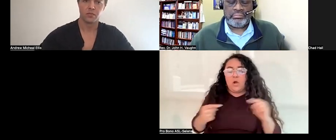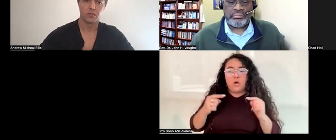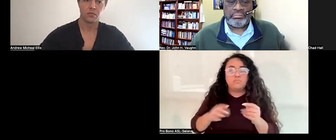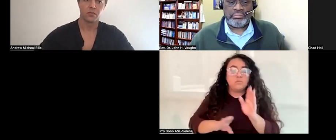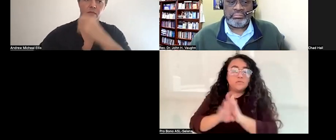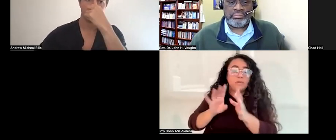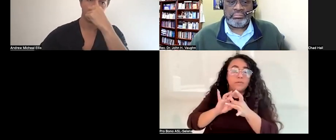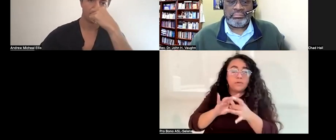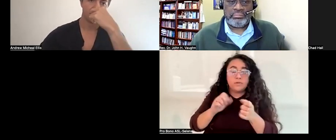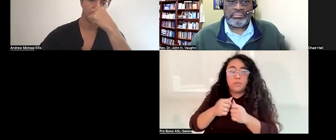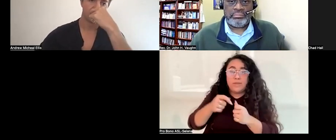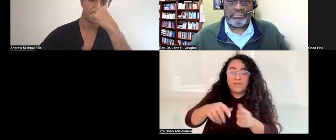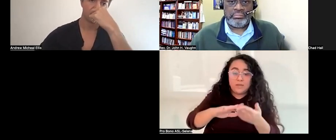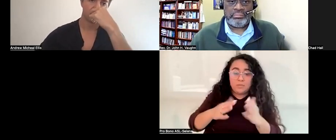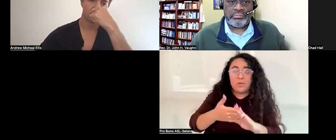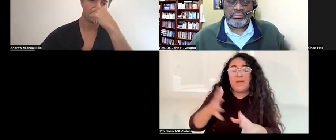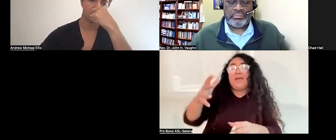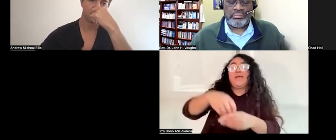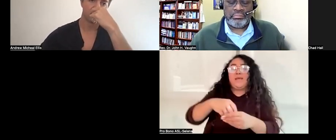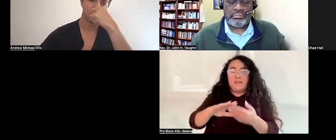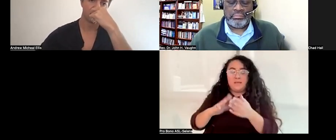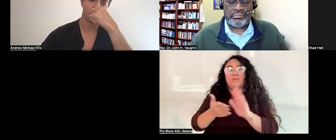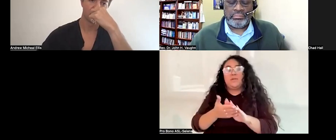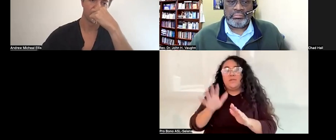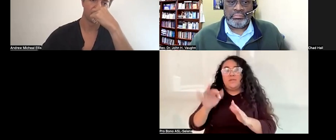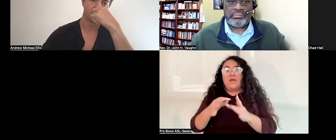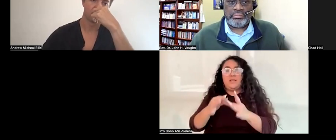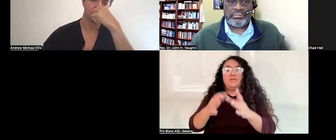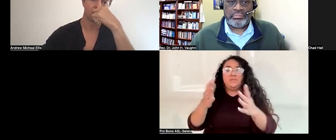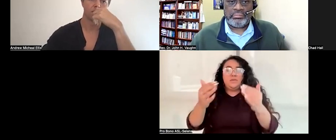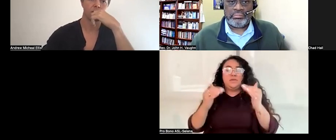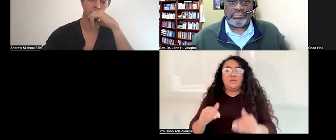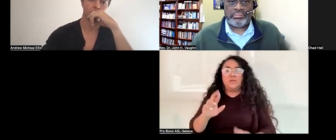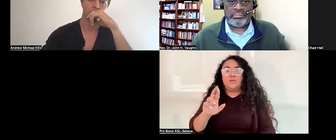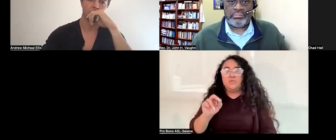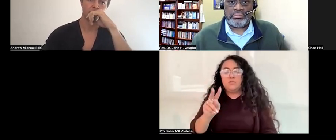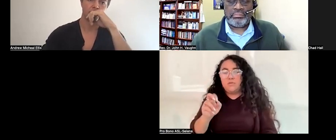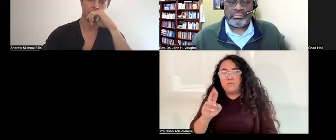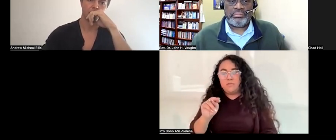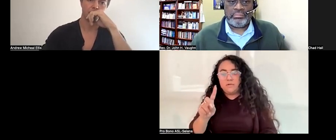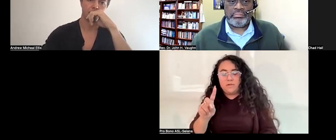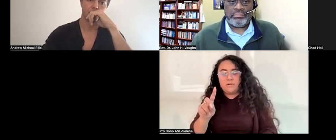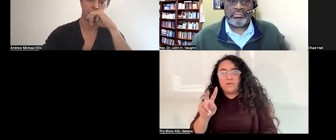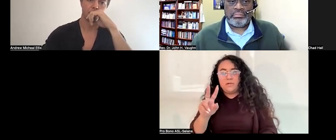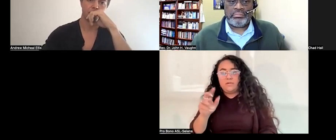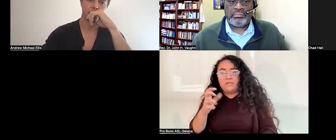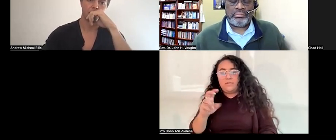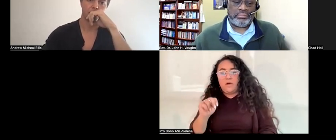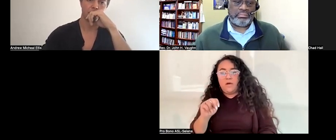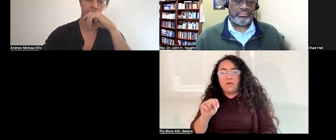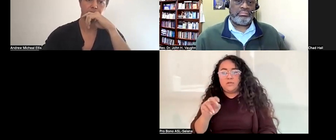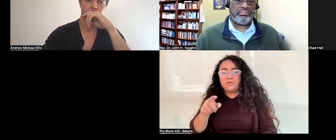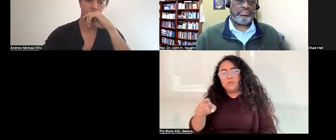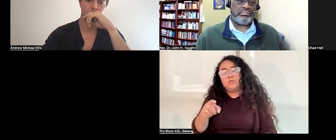and within the community, which will lead me to the Reverend Vaughn, to talk